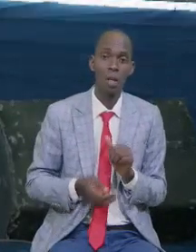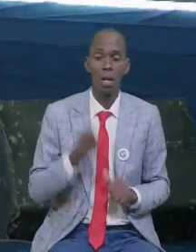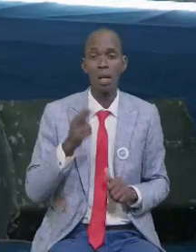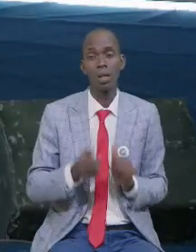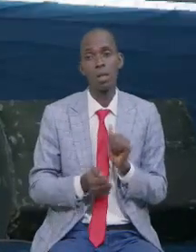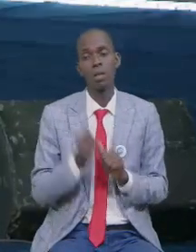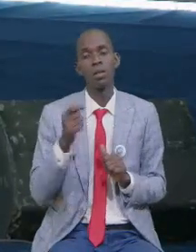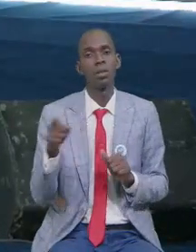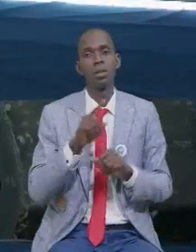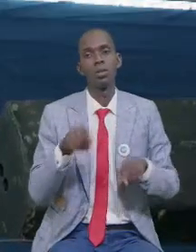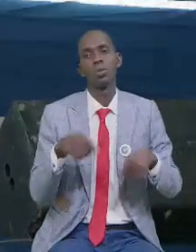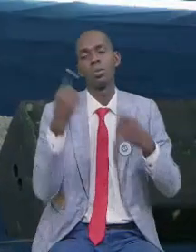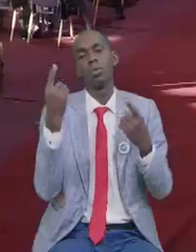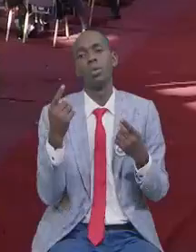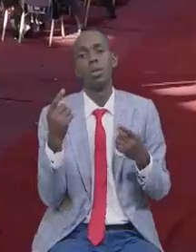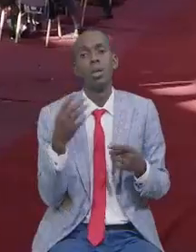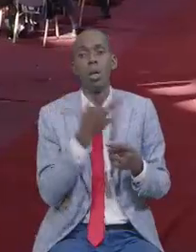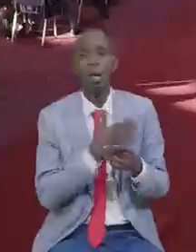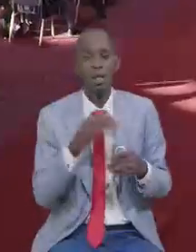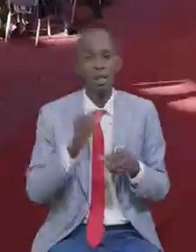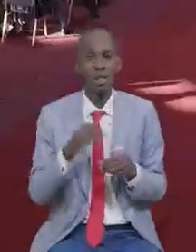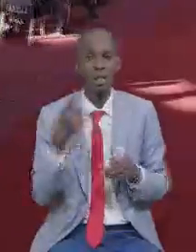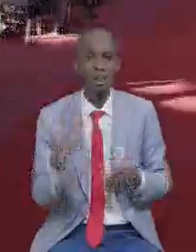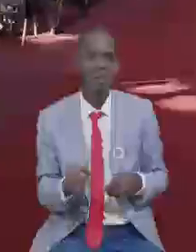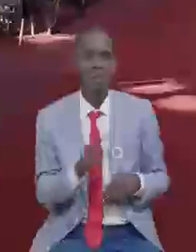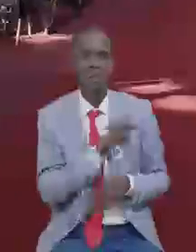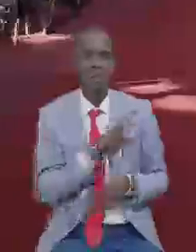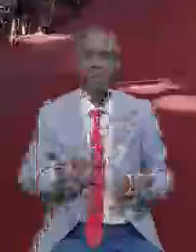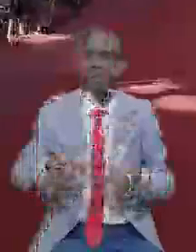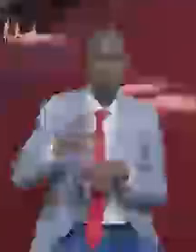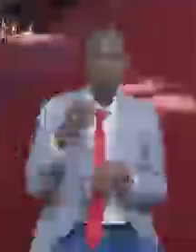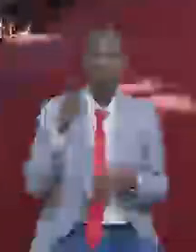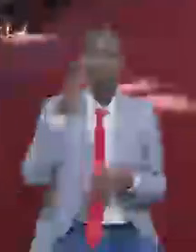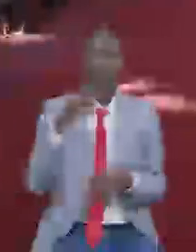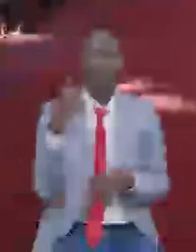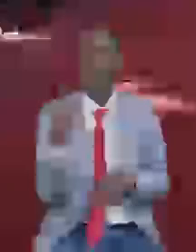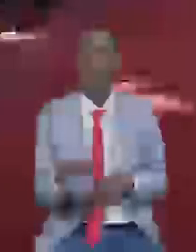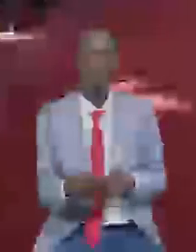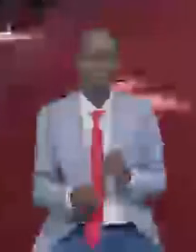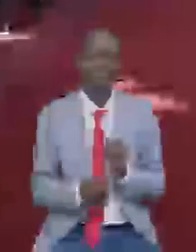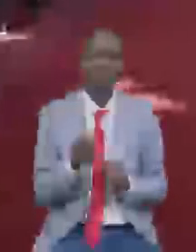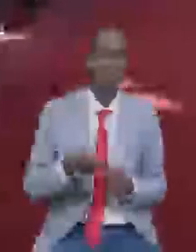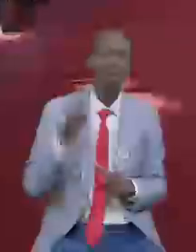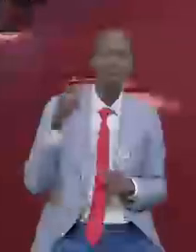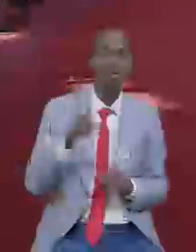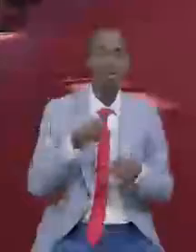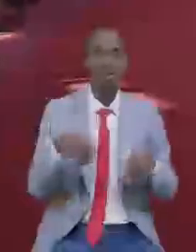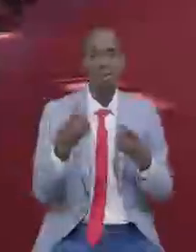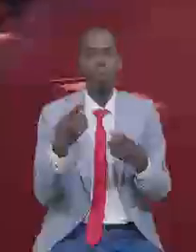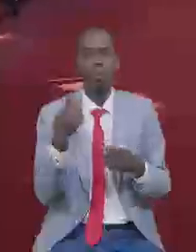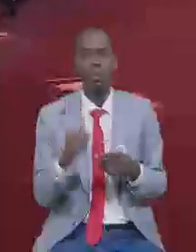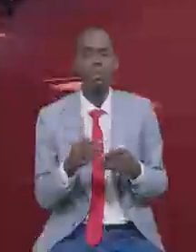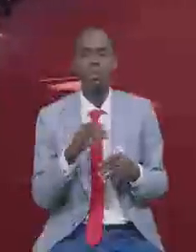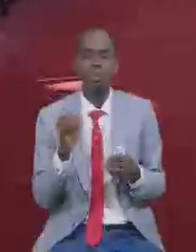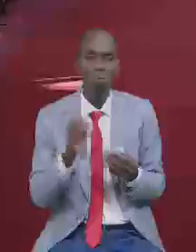become. In the kingdom of God, the higher you go, the older you get, the more